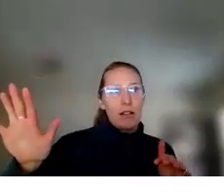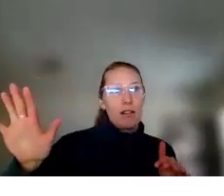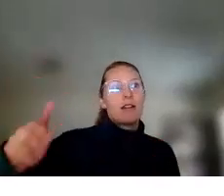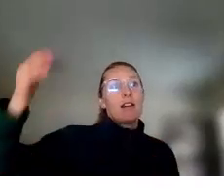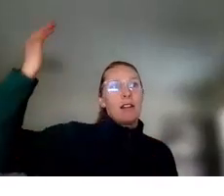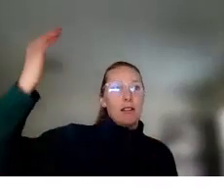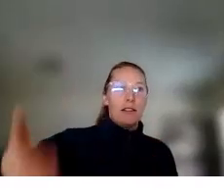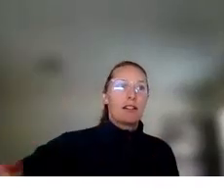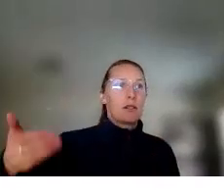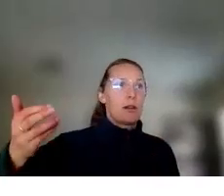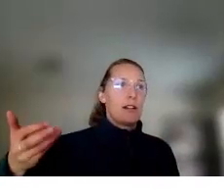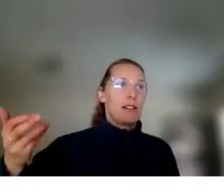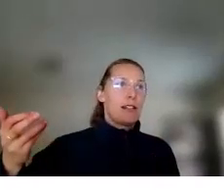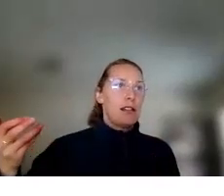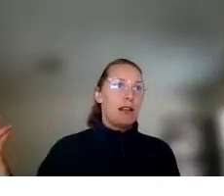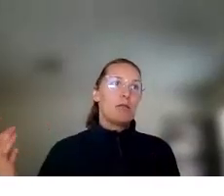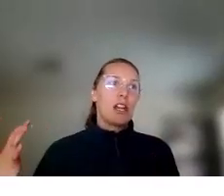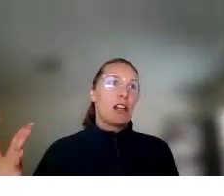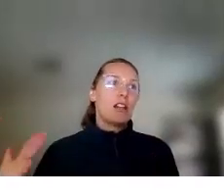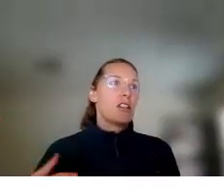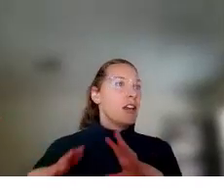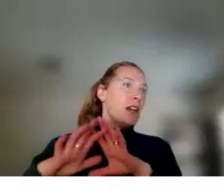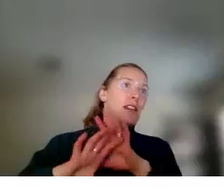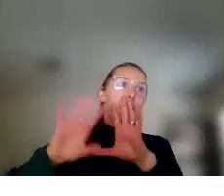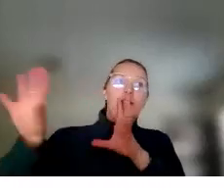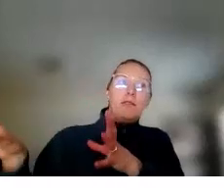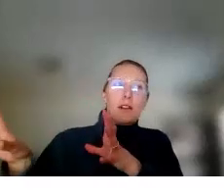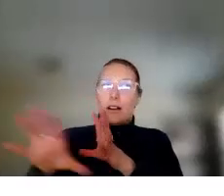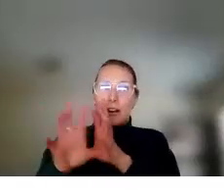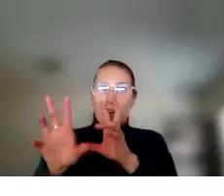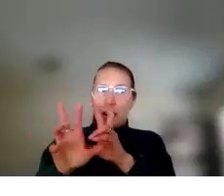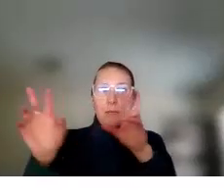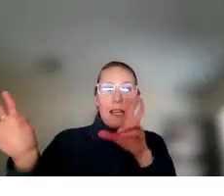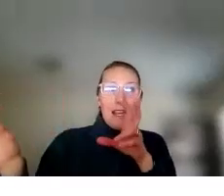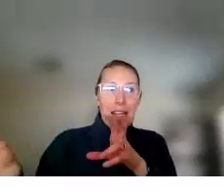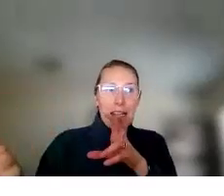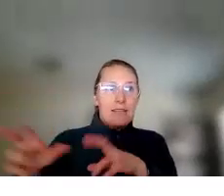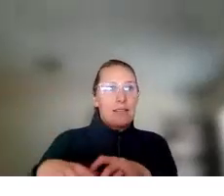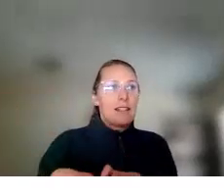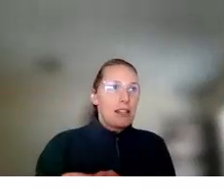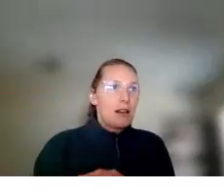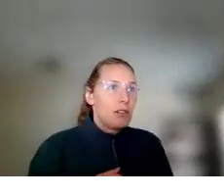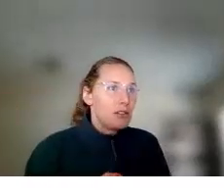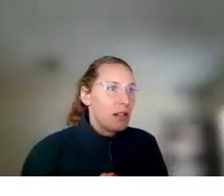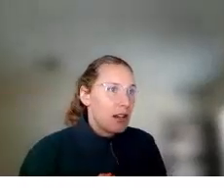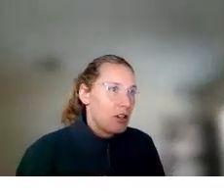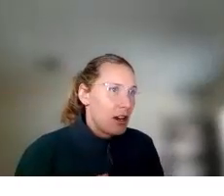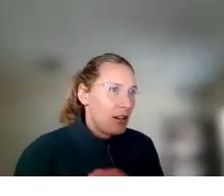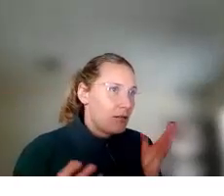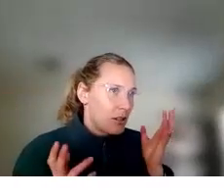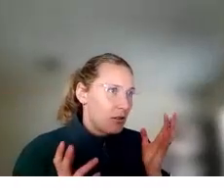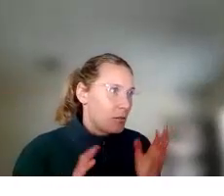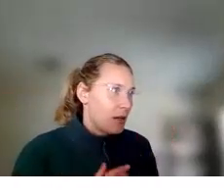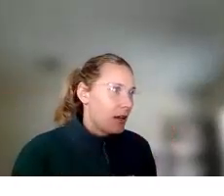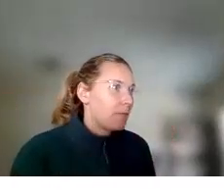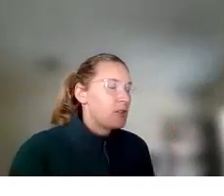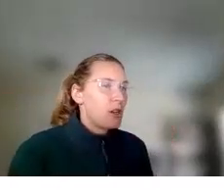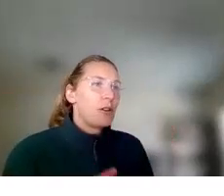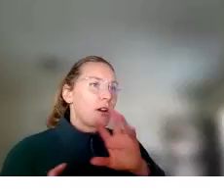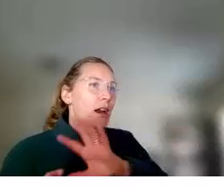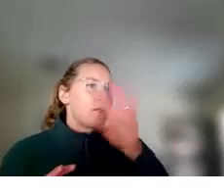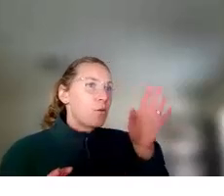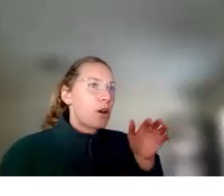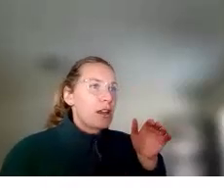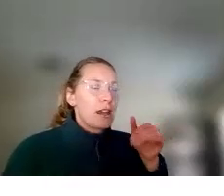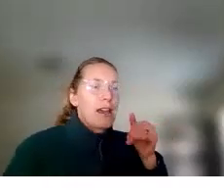July 1, they'll experience the name change and they'll already be in CwCHN, so to speak.